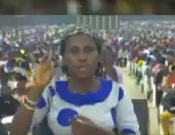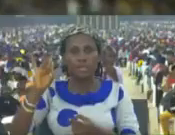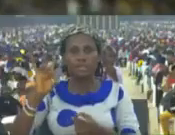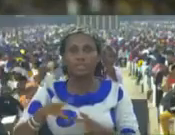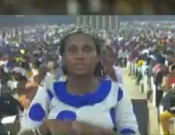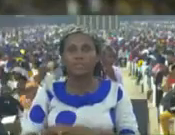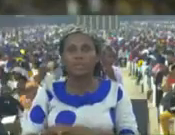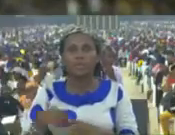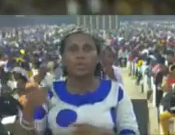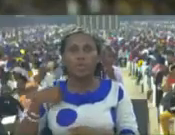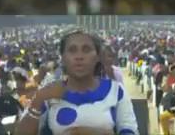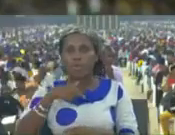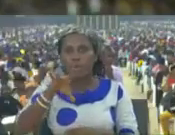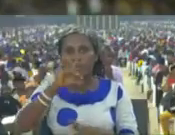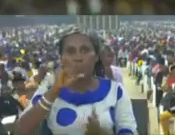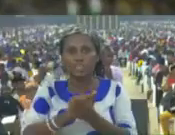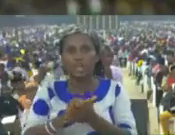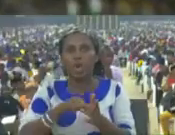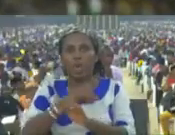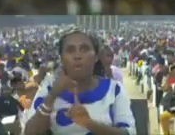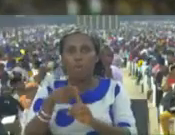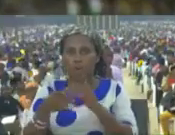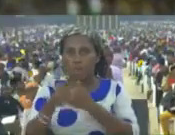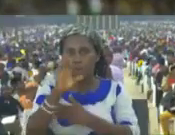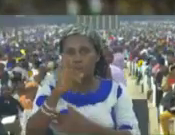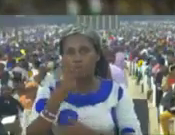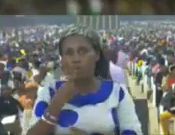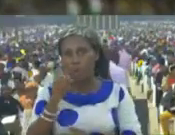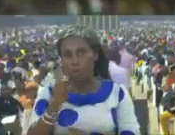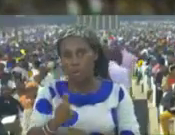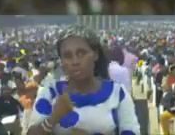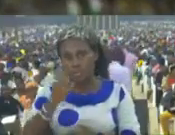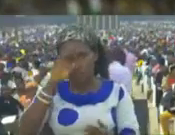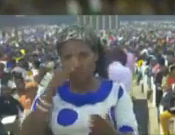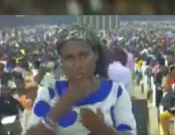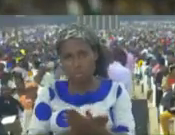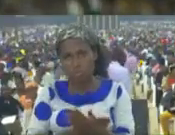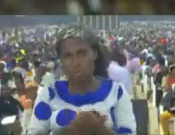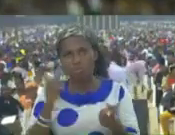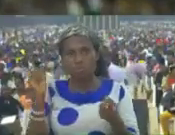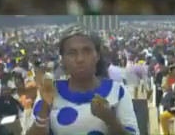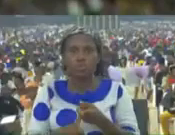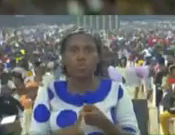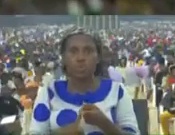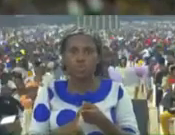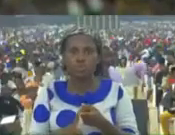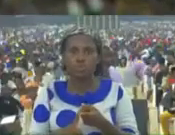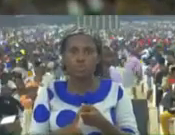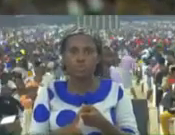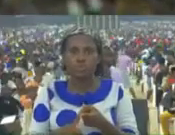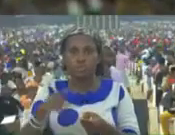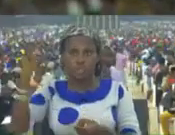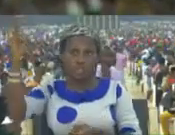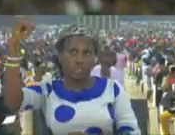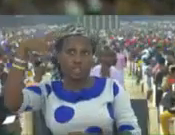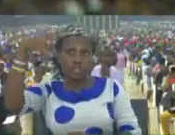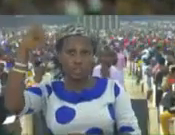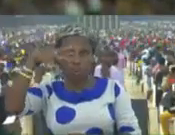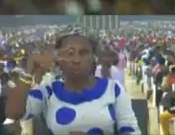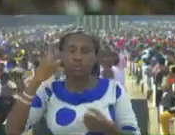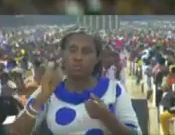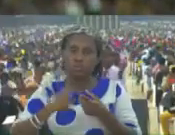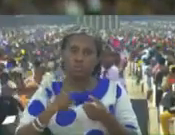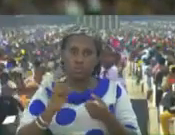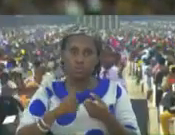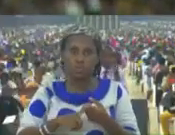we find that when God commands the sun to retrace his step, it obeyed.